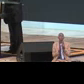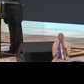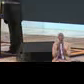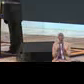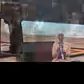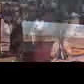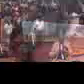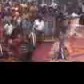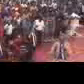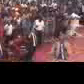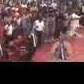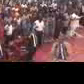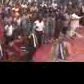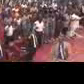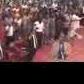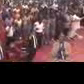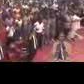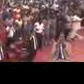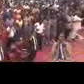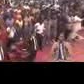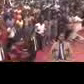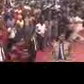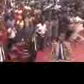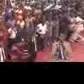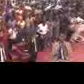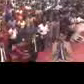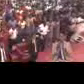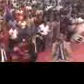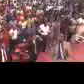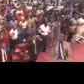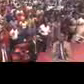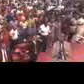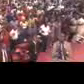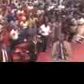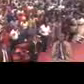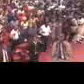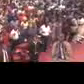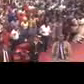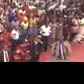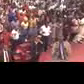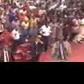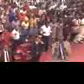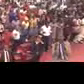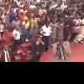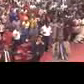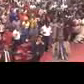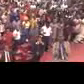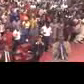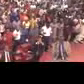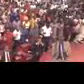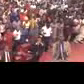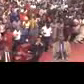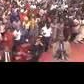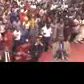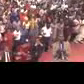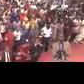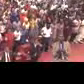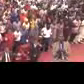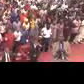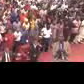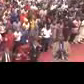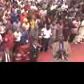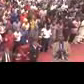Good news in your life. Good news in your family. Good news in your